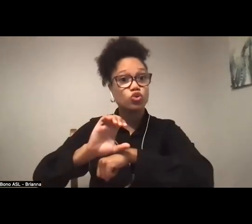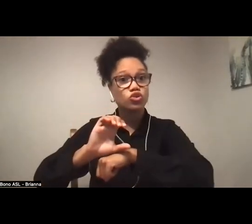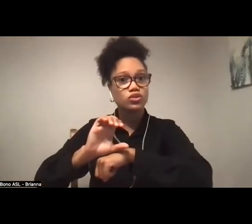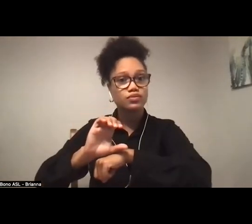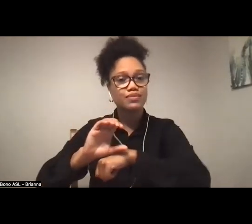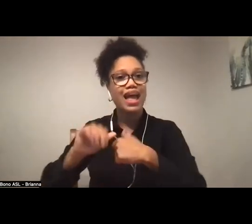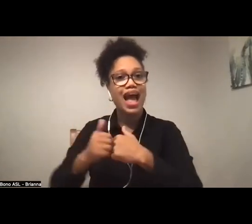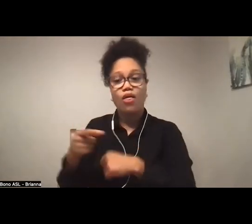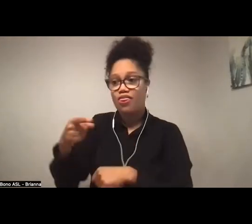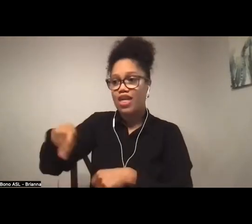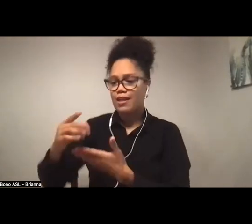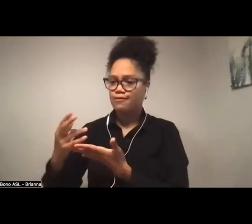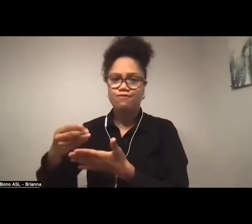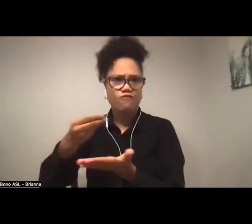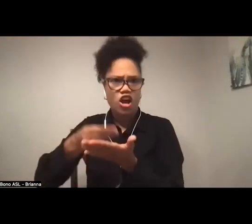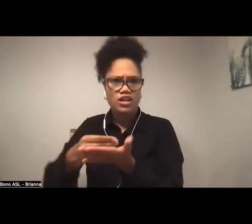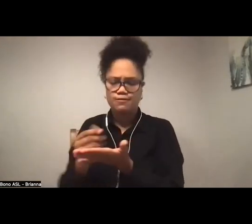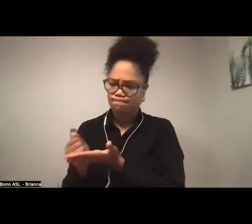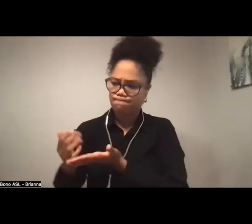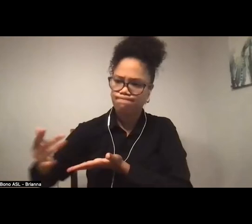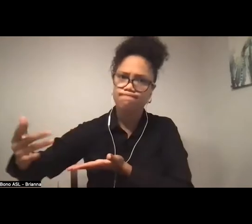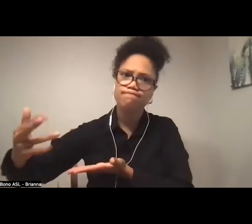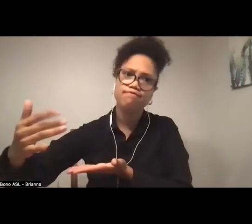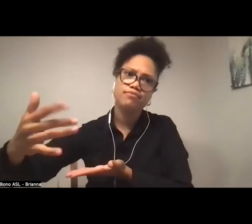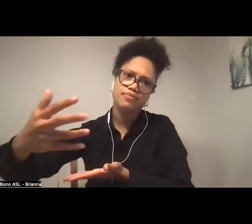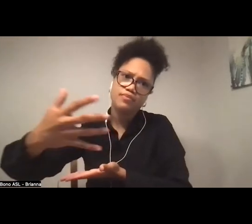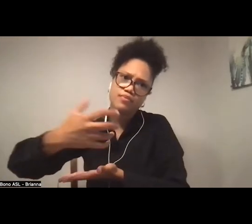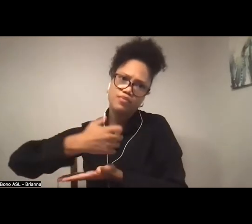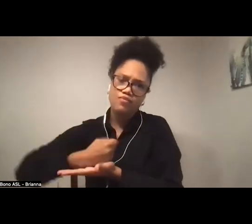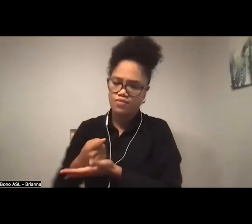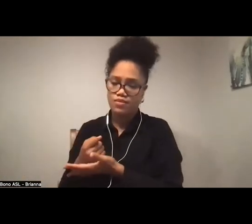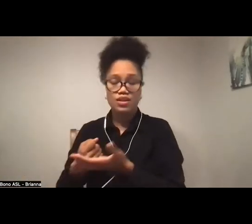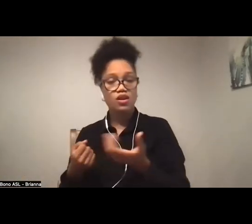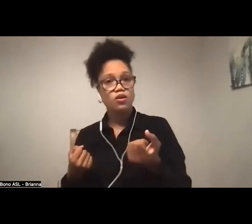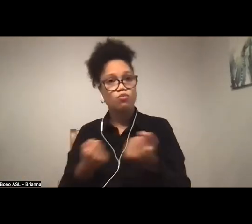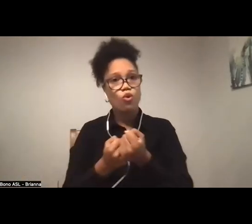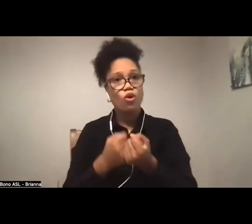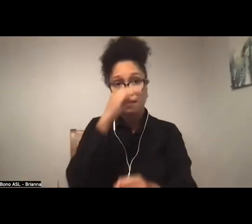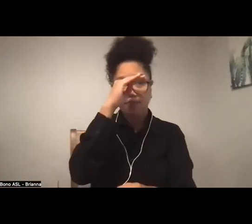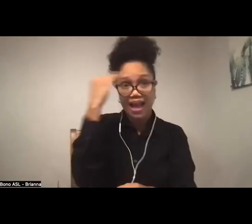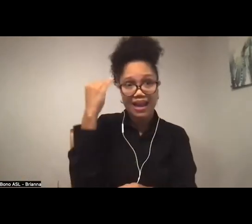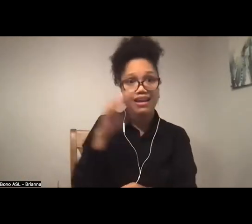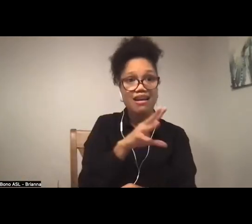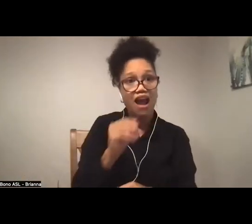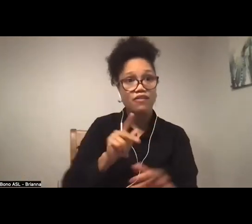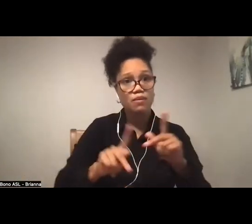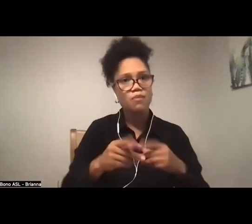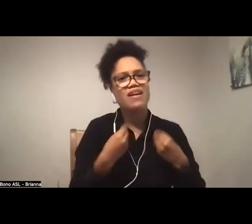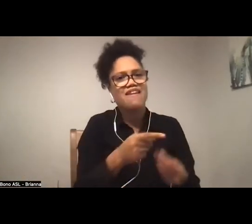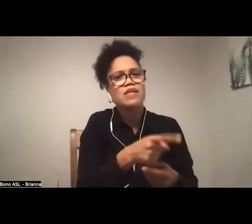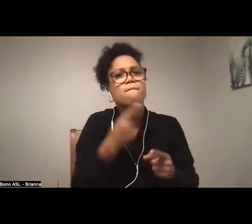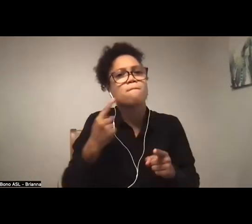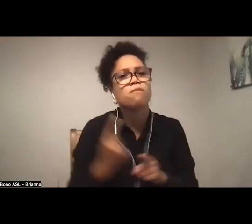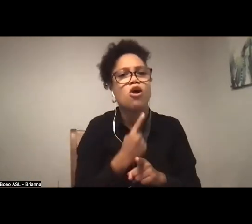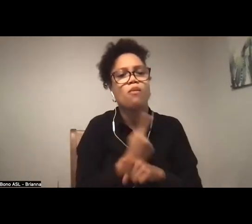they collected funds so that Black people, African people could have proper burials, so that there